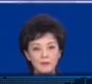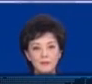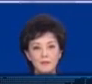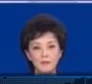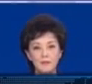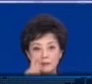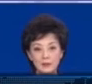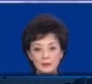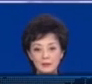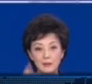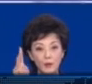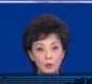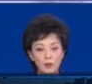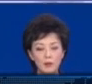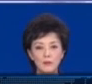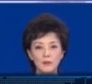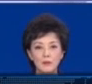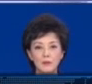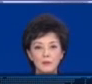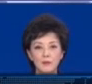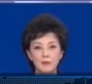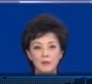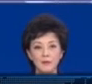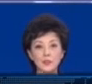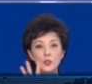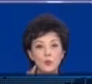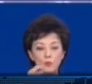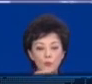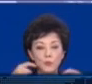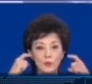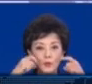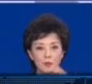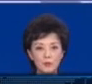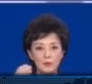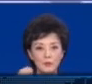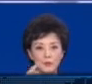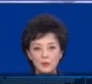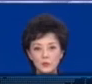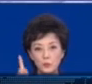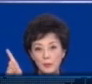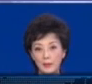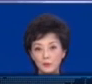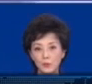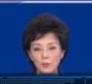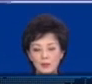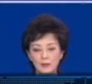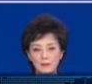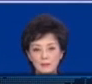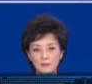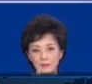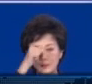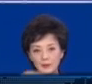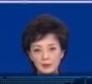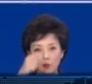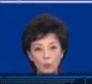the past, the capacity in the medical supplies company is over 1,000